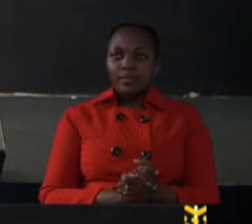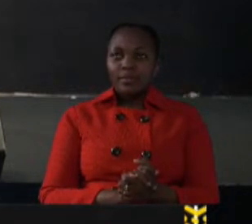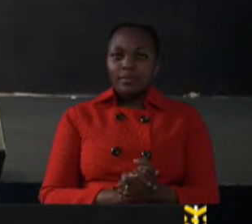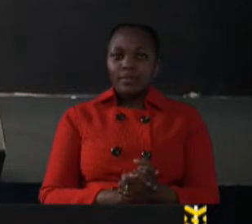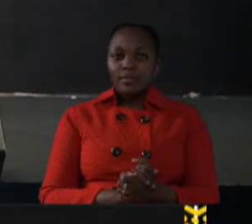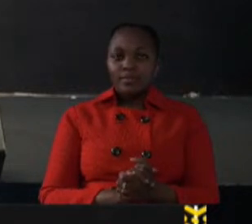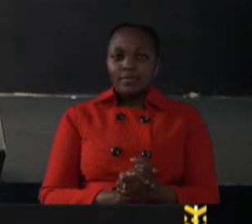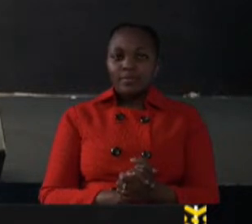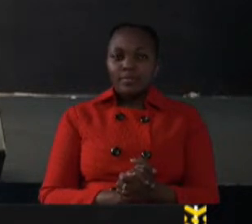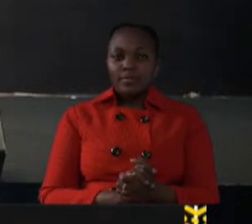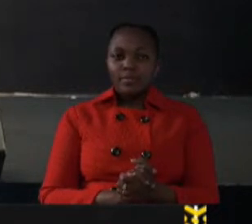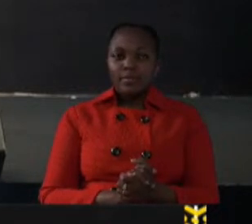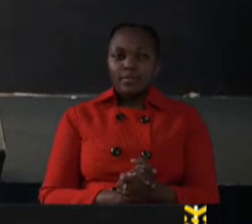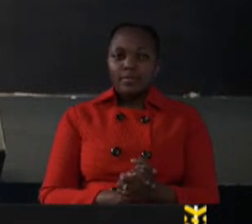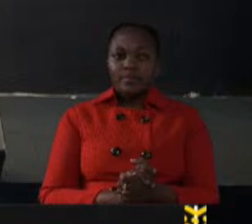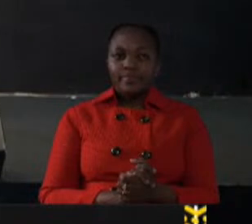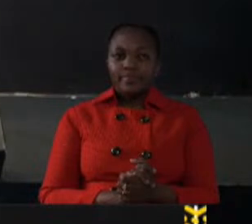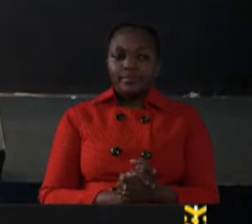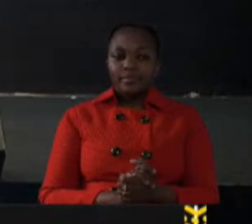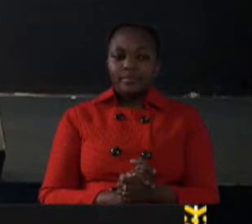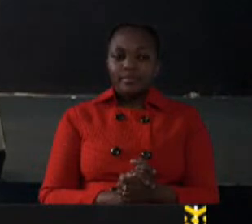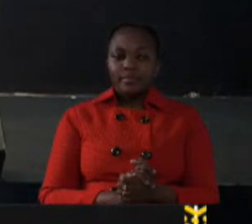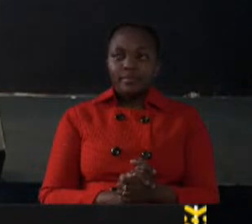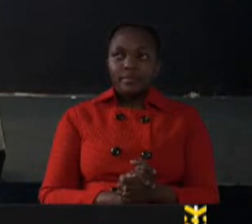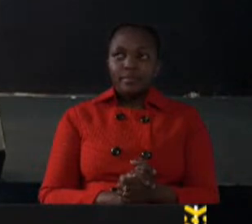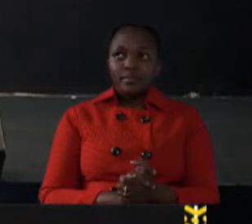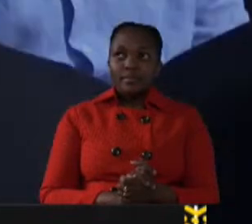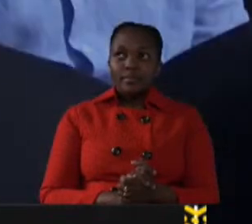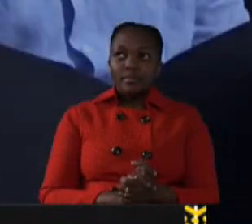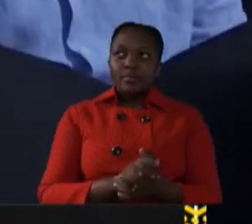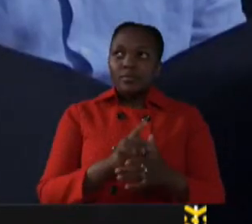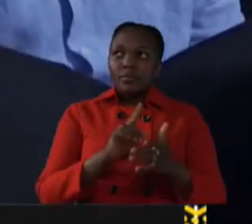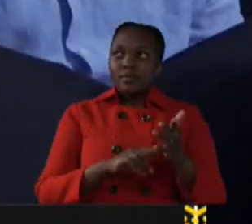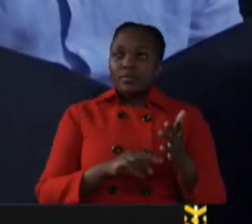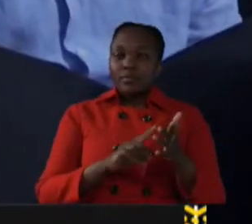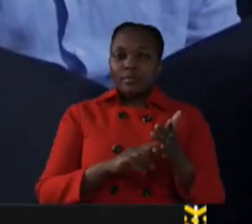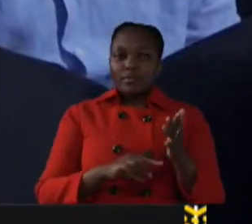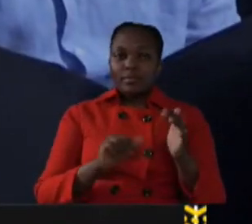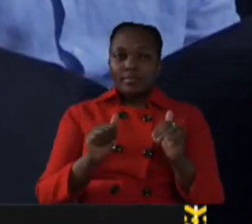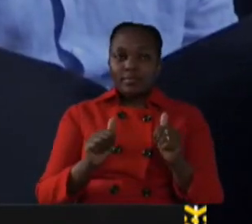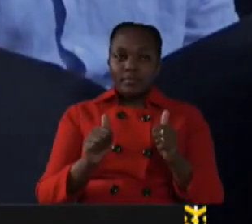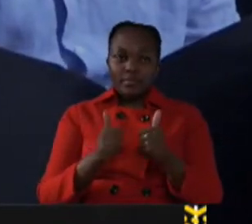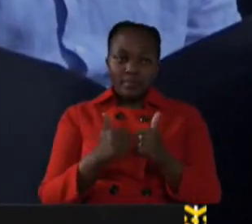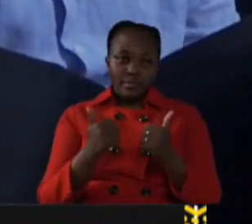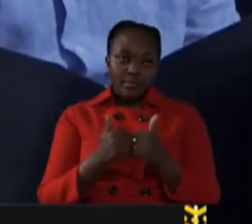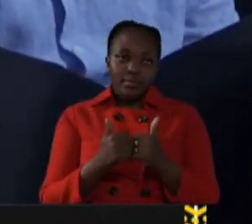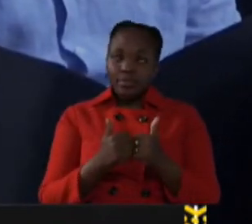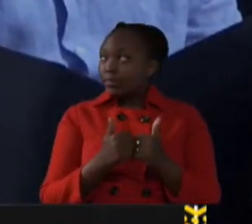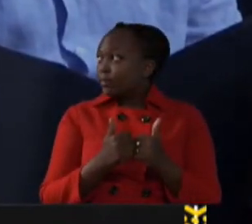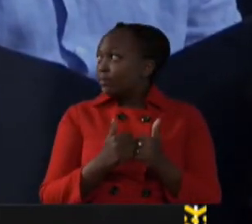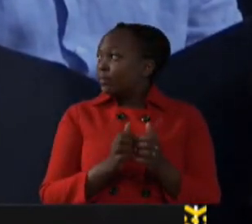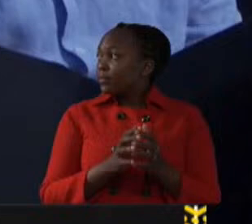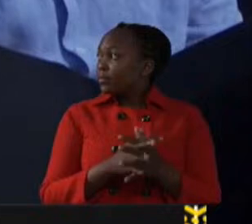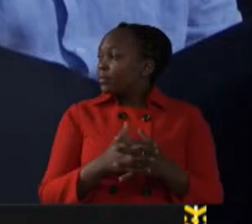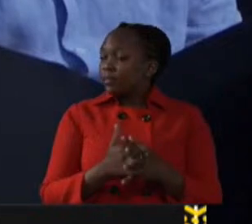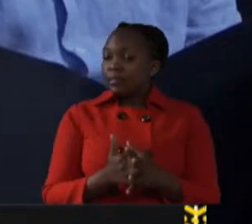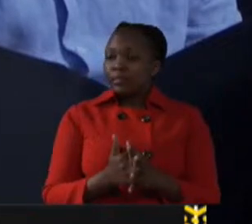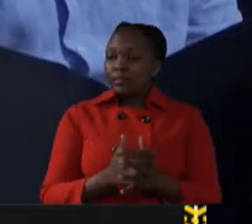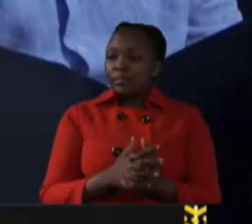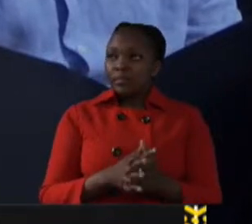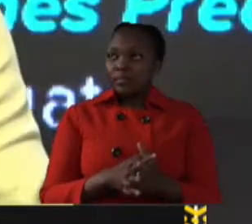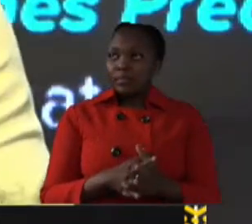BTS. And again, what BTS does is that it endears you to the movie. I'll take an example.